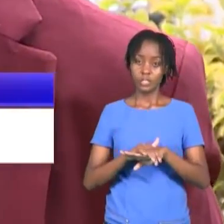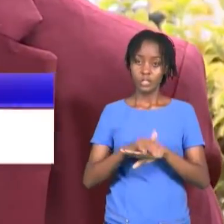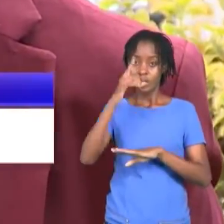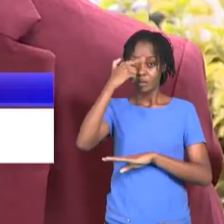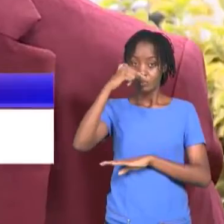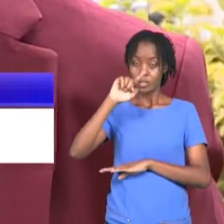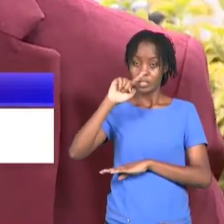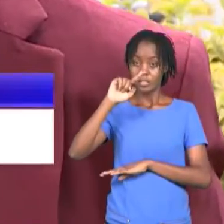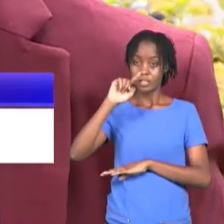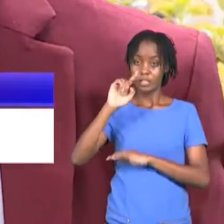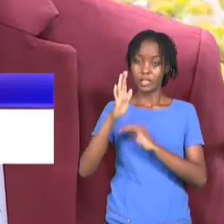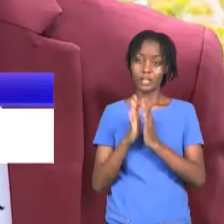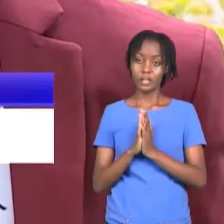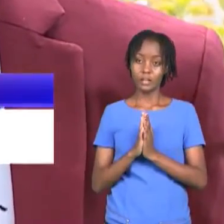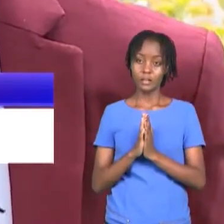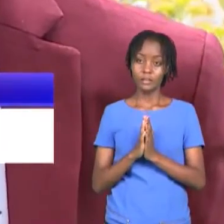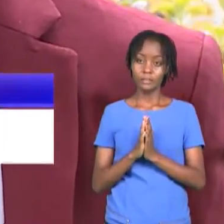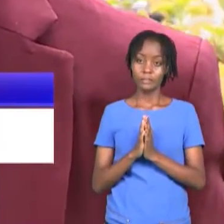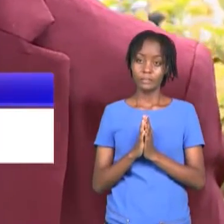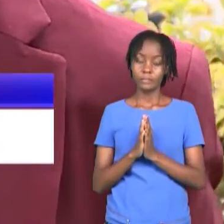policy and